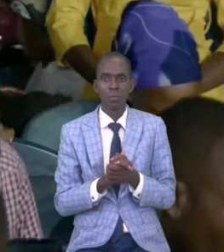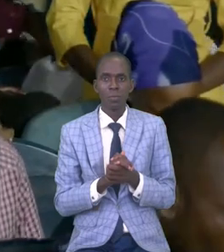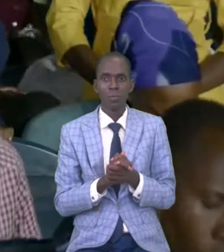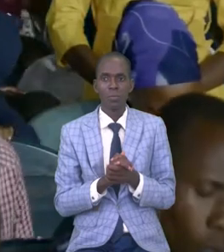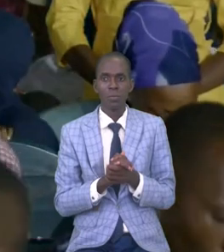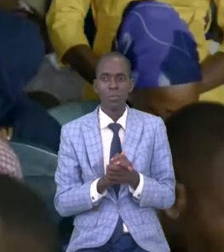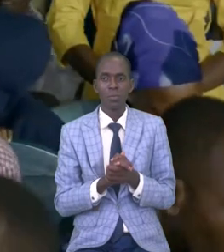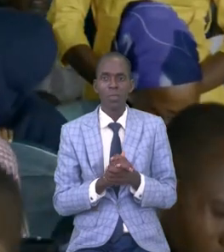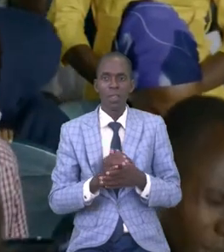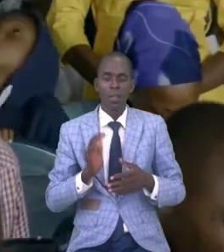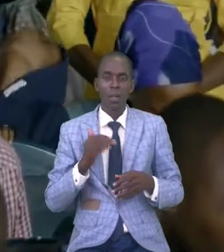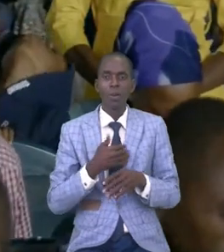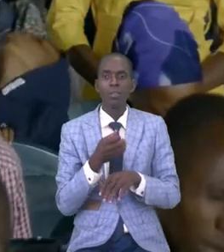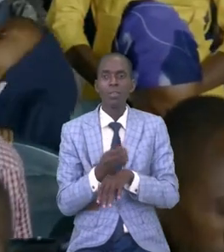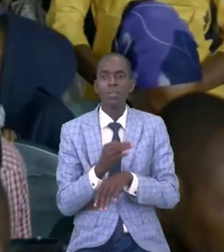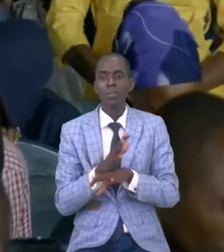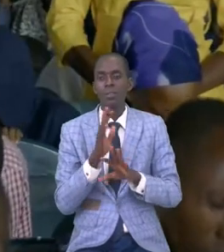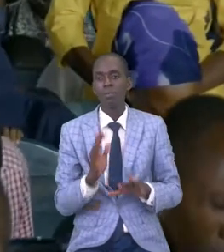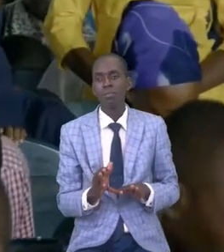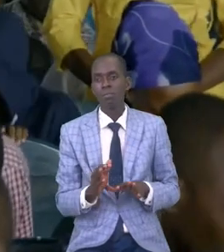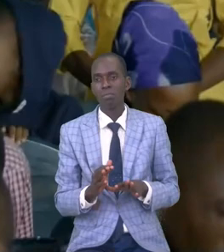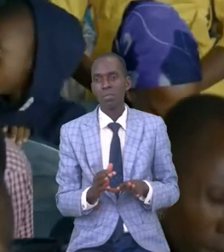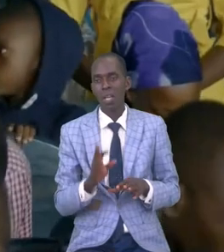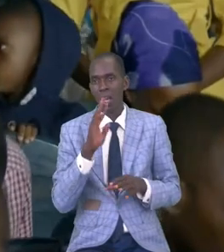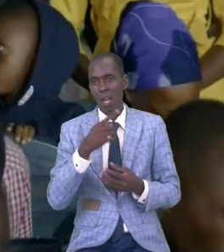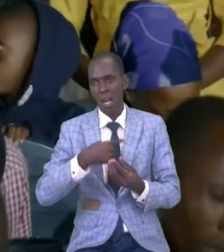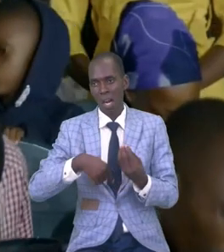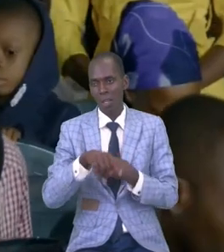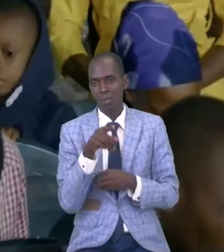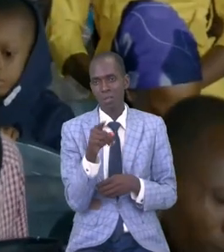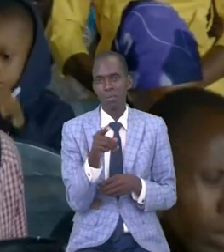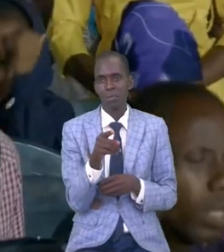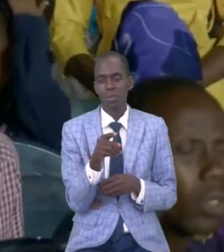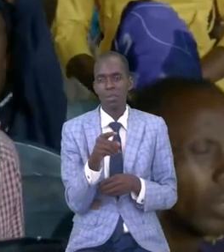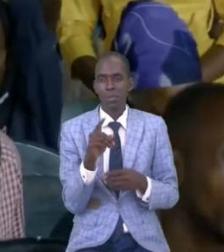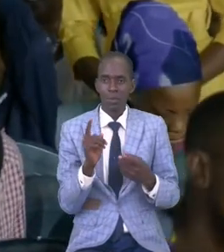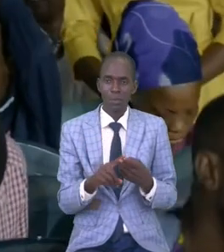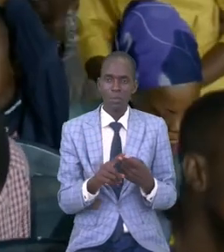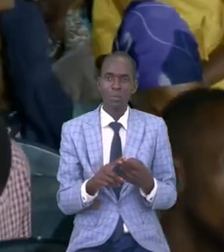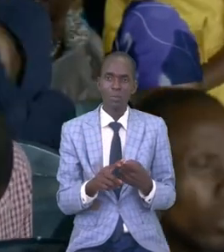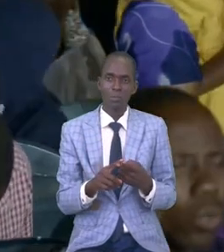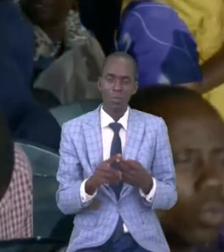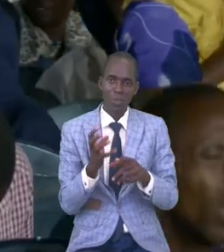counselors, please, let's do our work quickly. Make sure that the writings are clear.